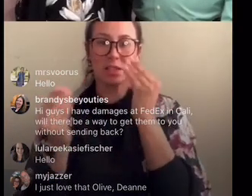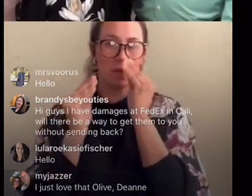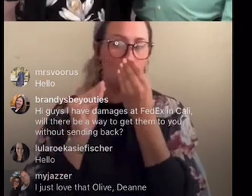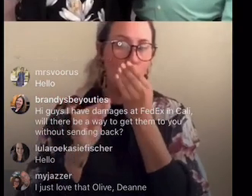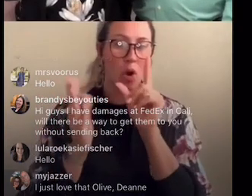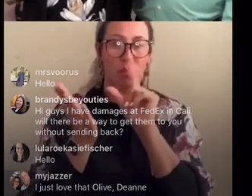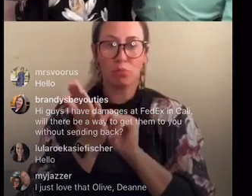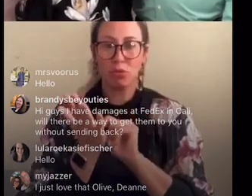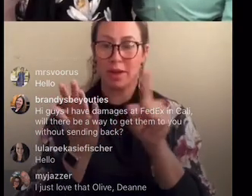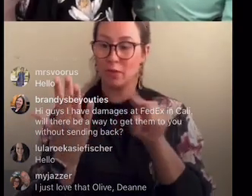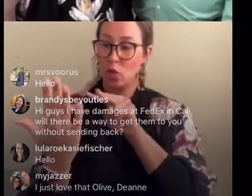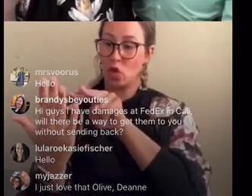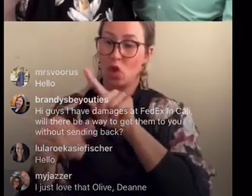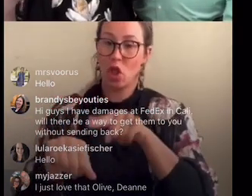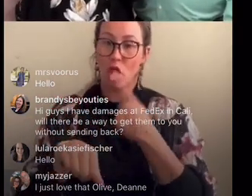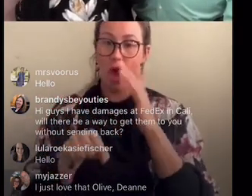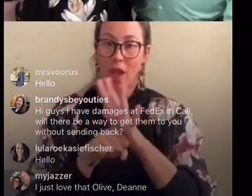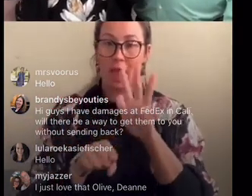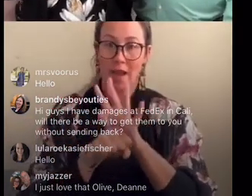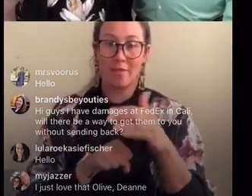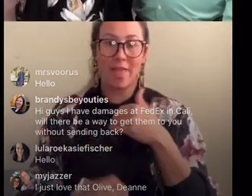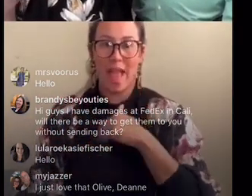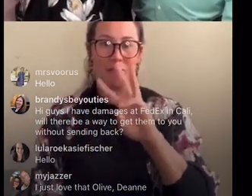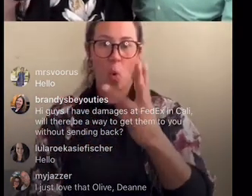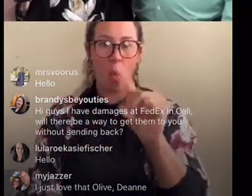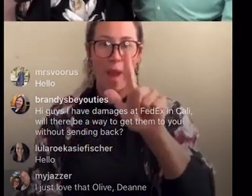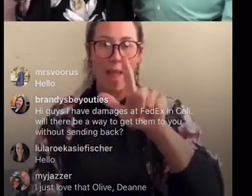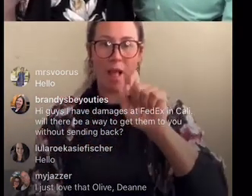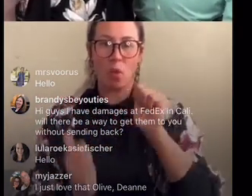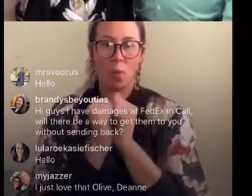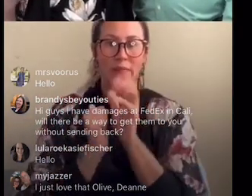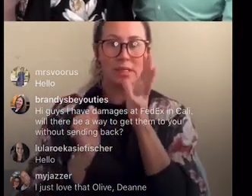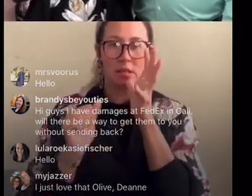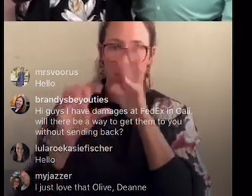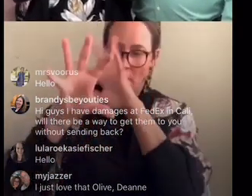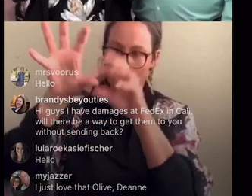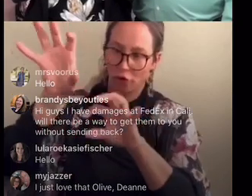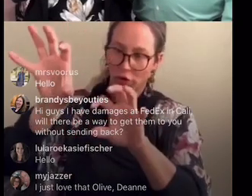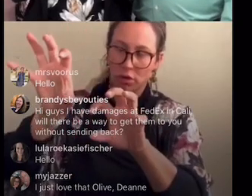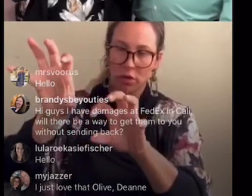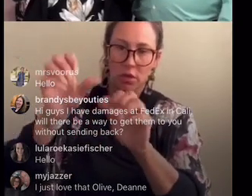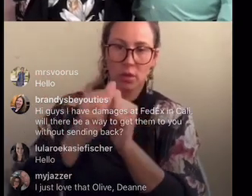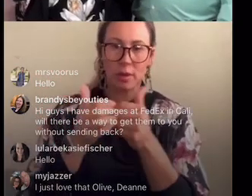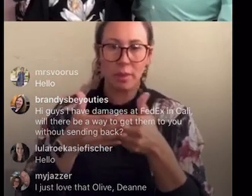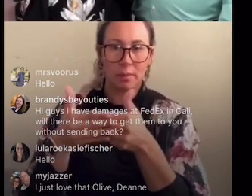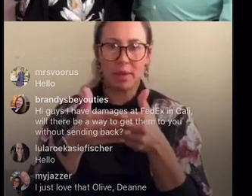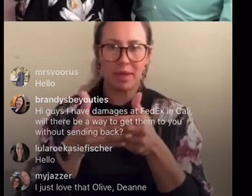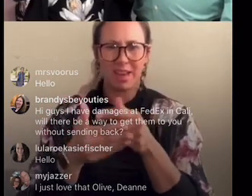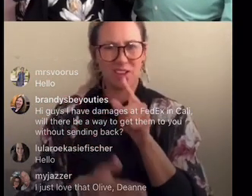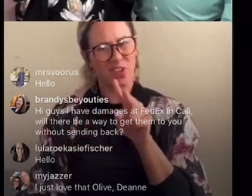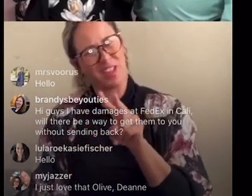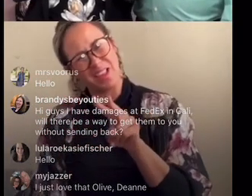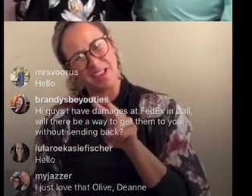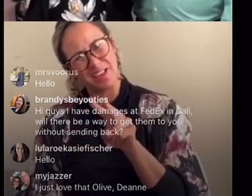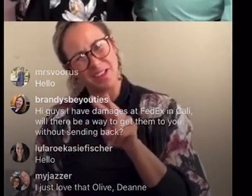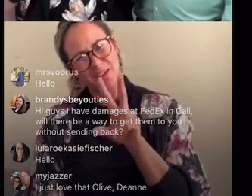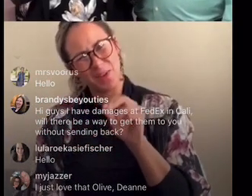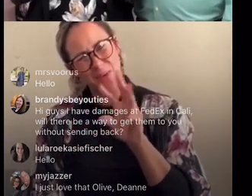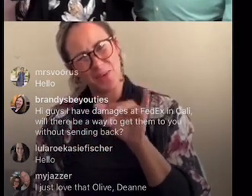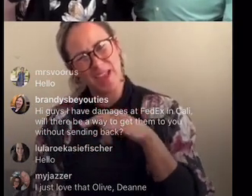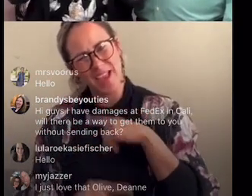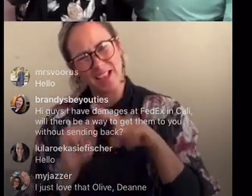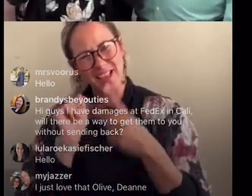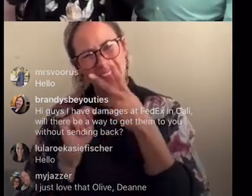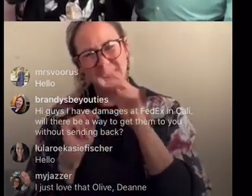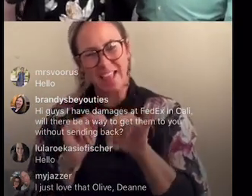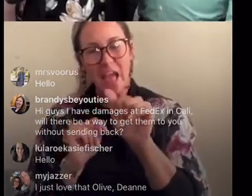look long enough, there's a whale with its mother, with it, I mean, with its baby. And you're going, no way, I can't see that